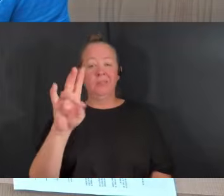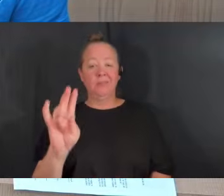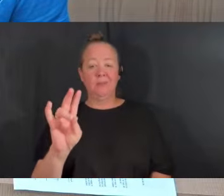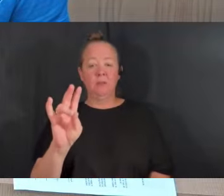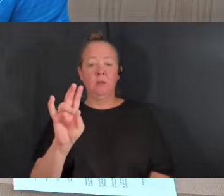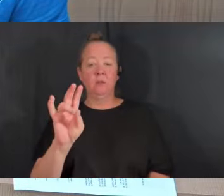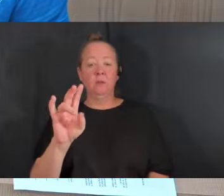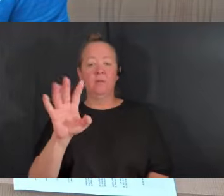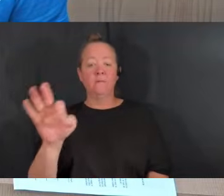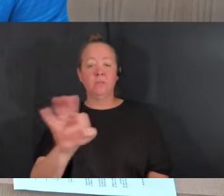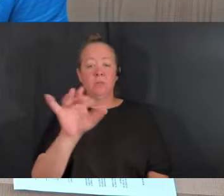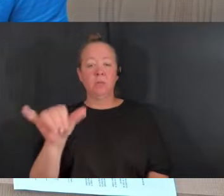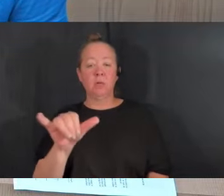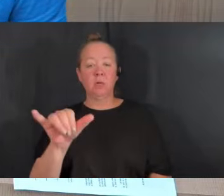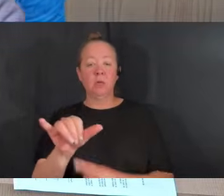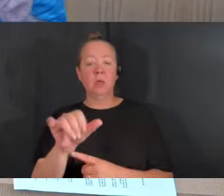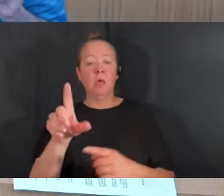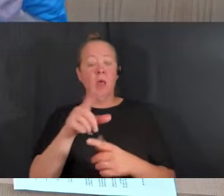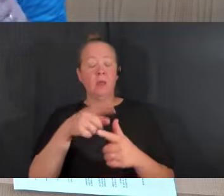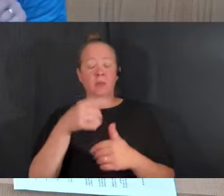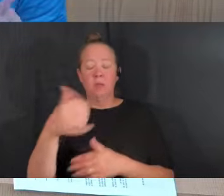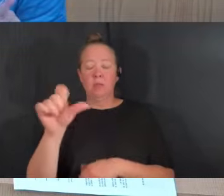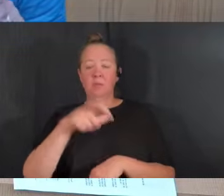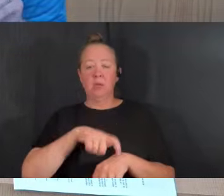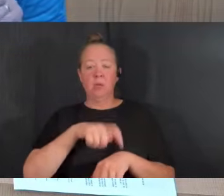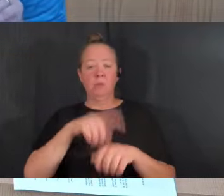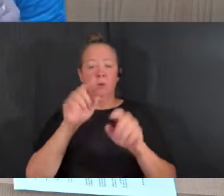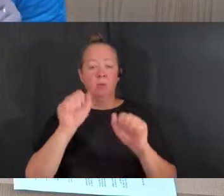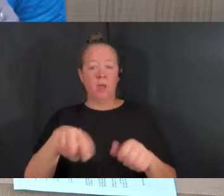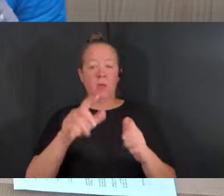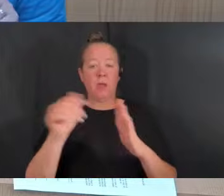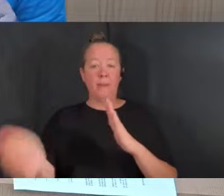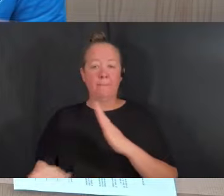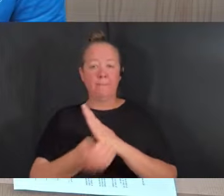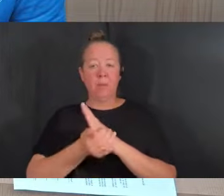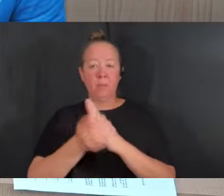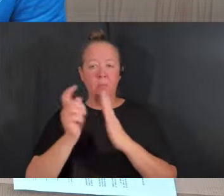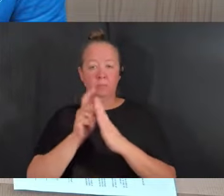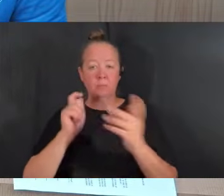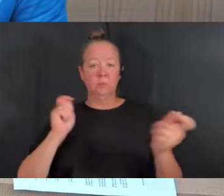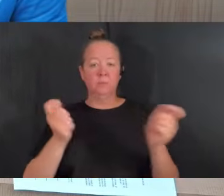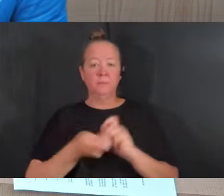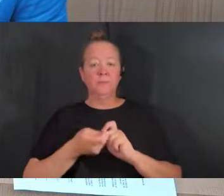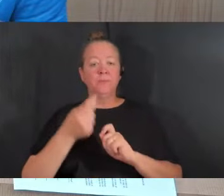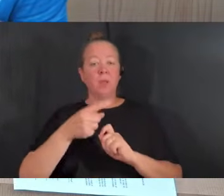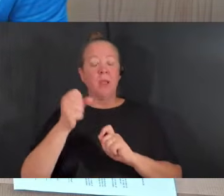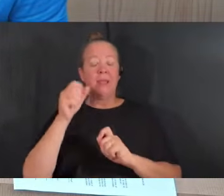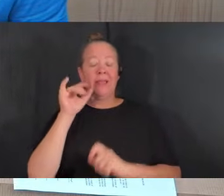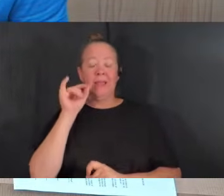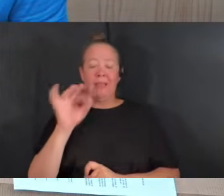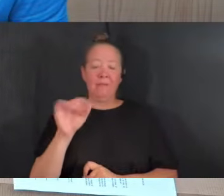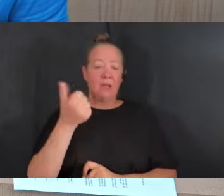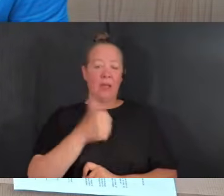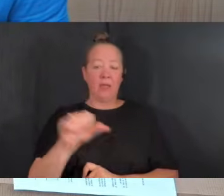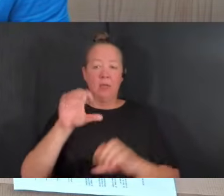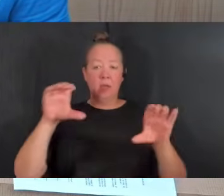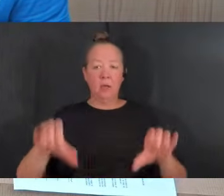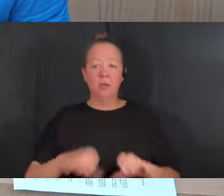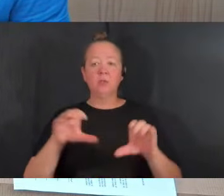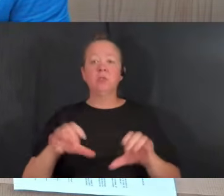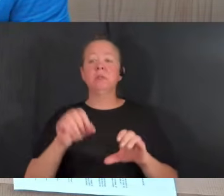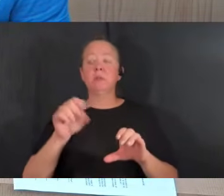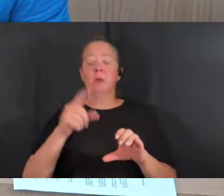budget by motions made, discussed, and carried so long as any action regarding this budget is taken at public